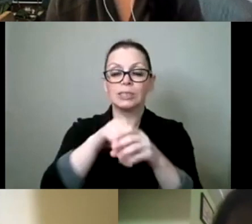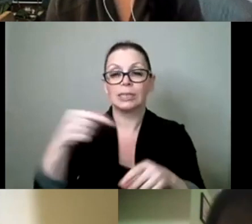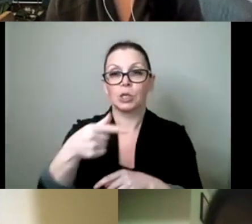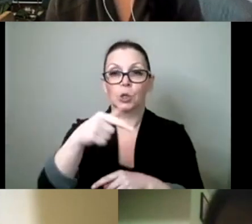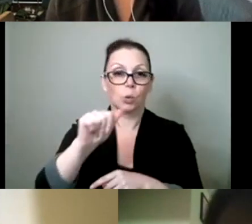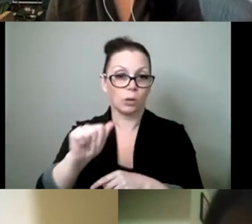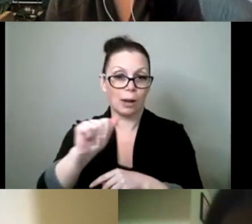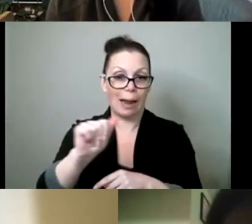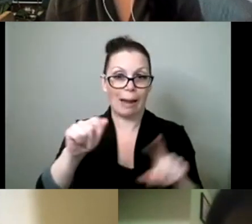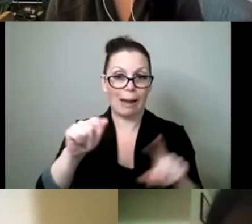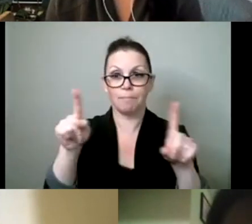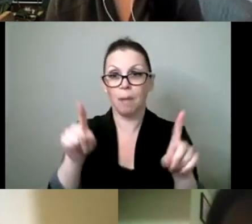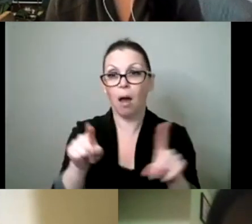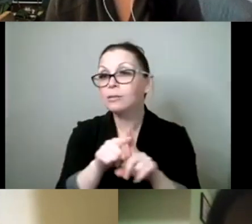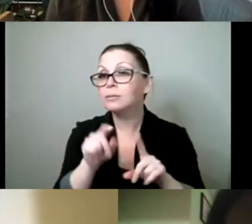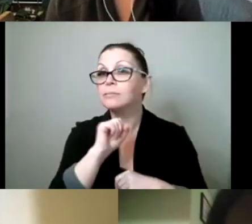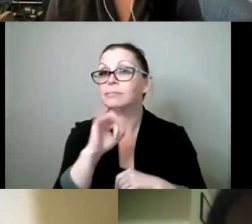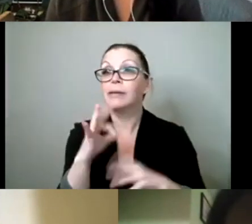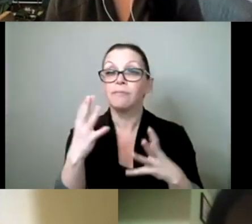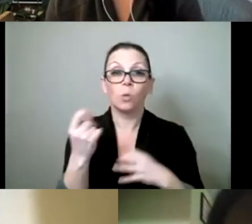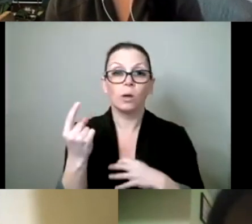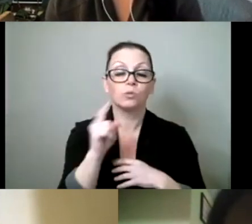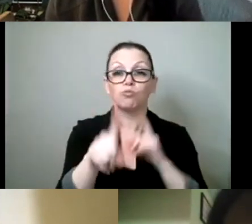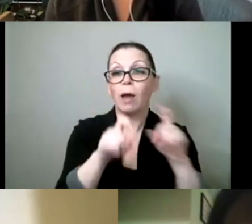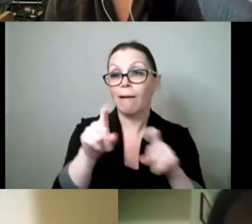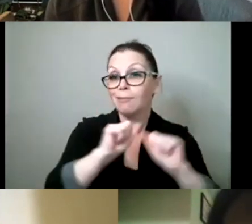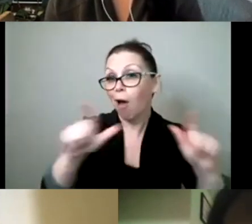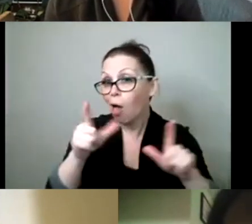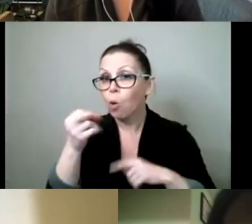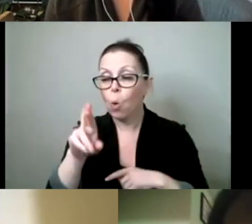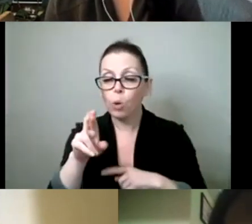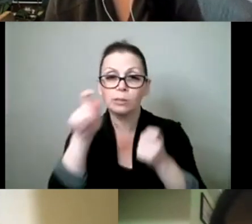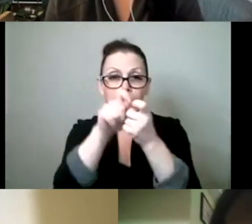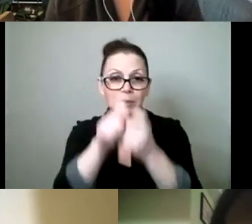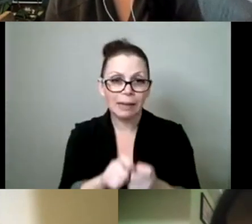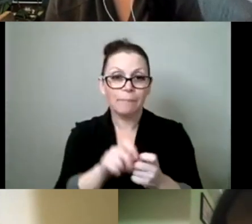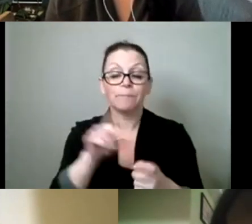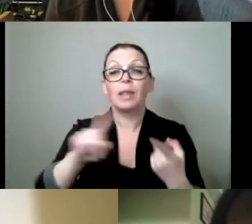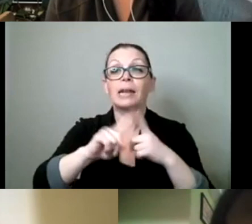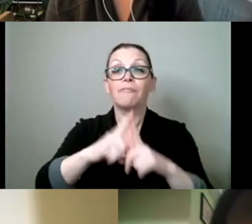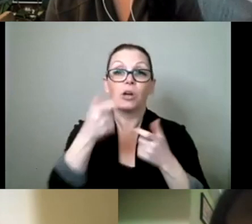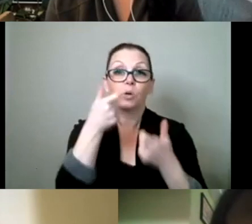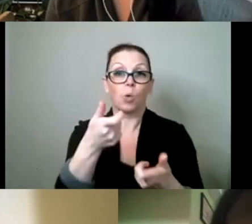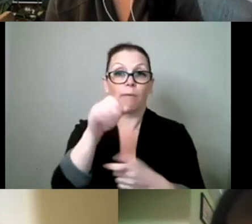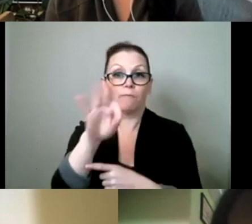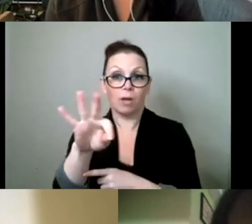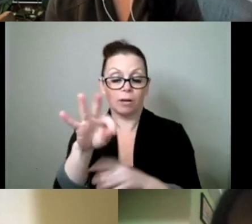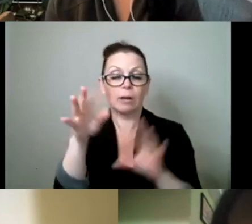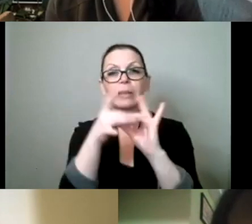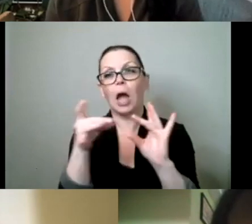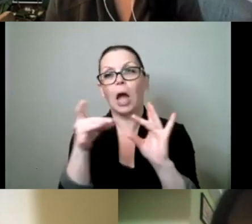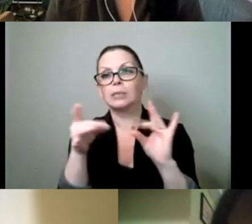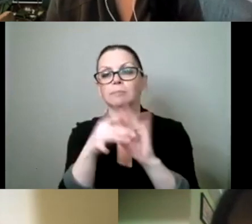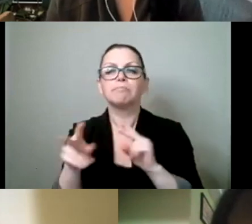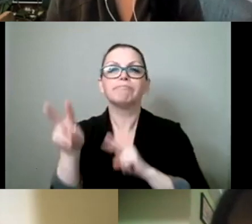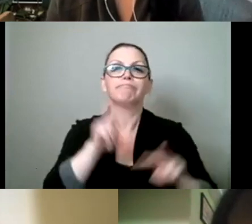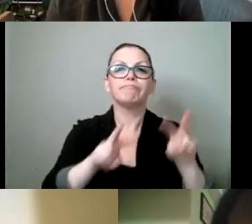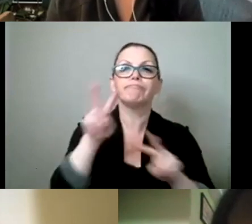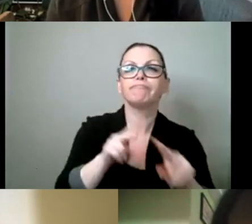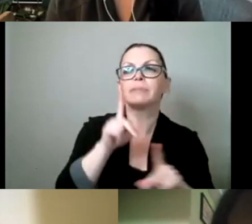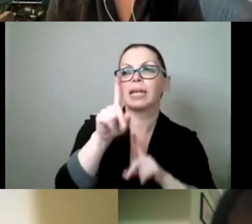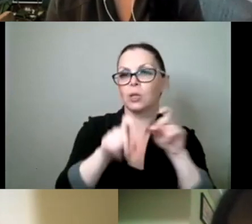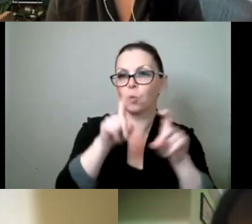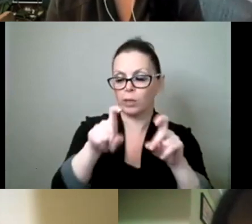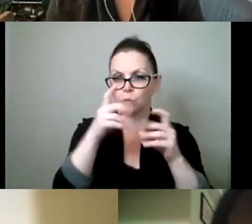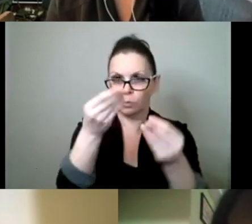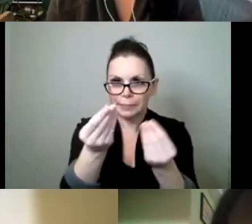If you have something you'd like to ask anyone or all of us. And for our friends watching on Facebook, the comments are being moderated and questions will be shared with us